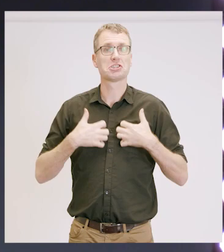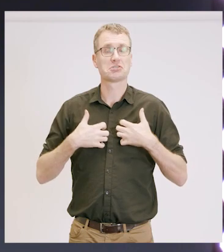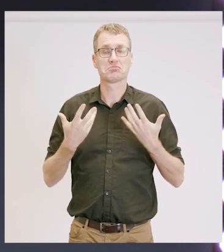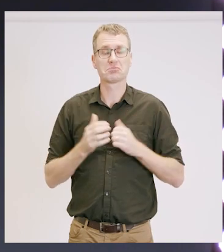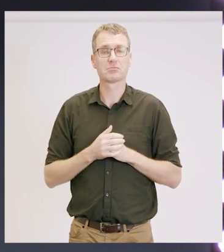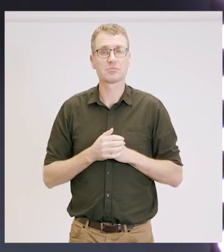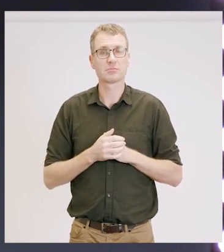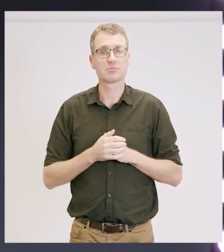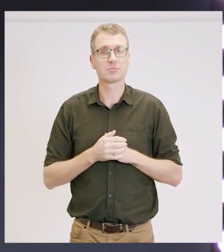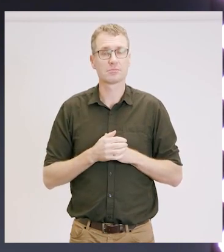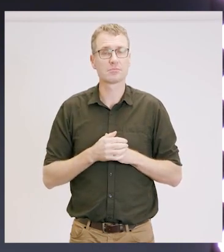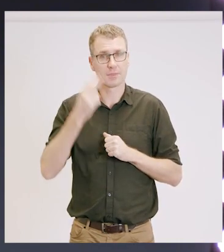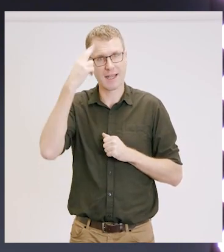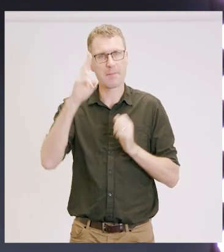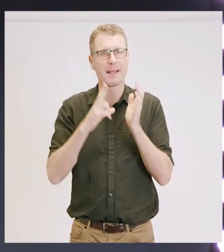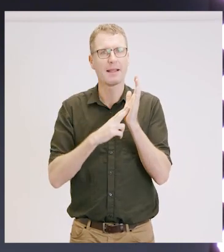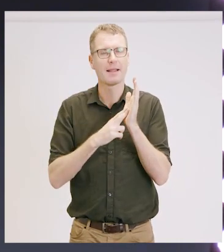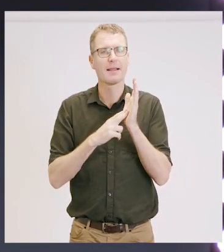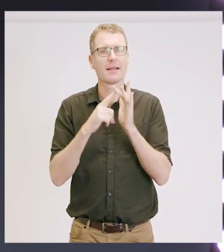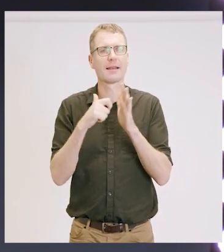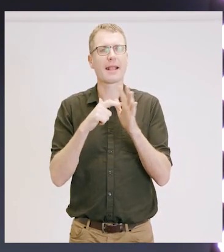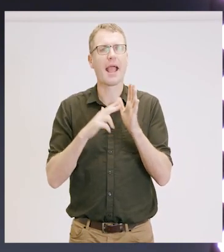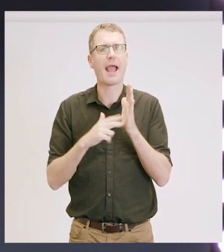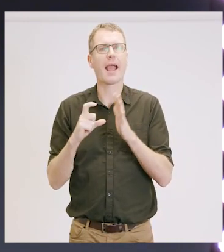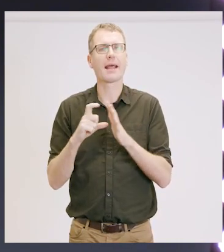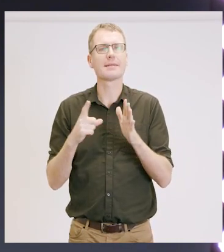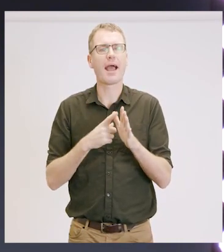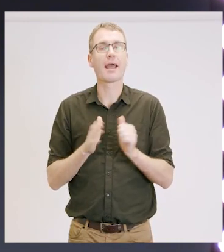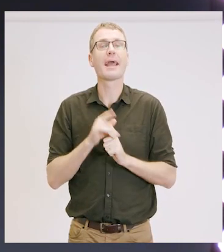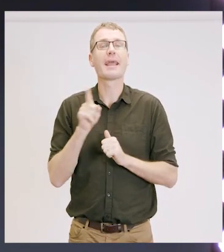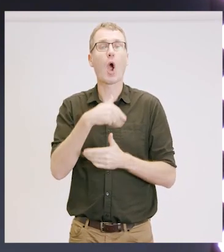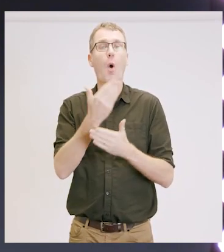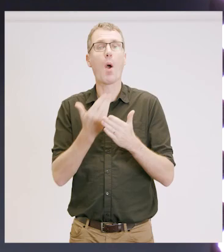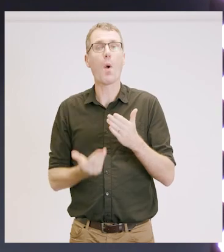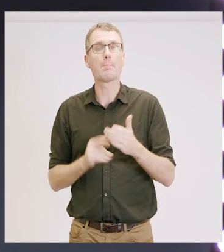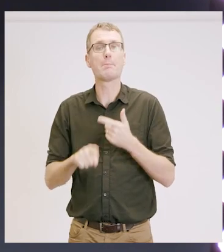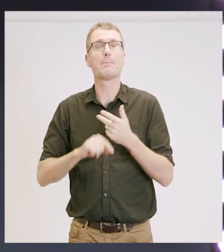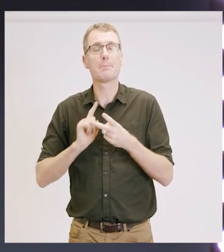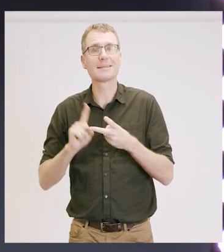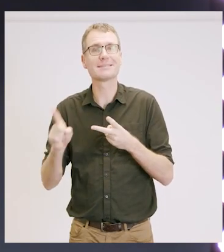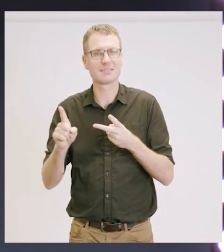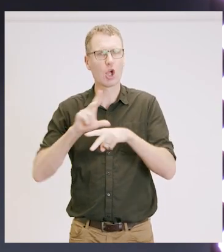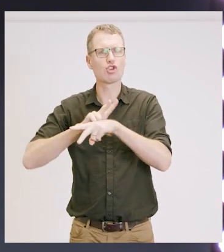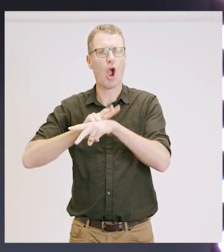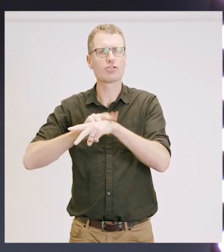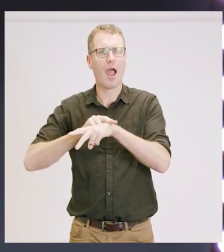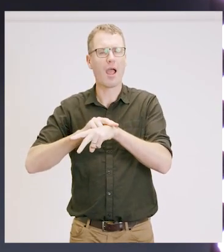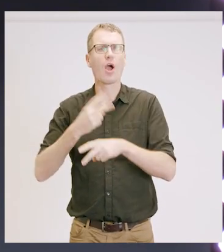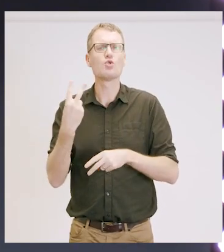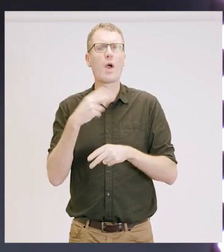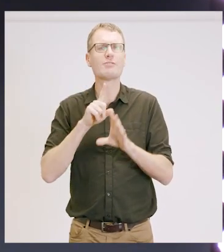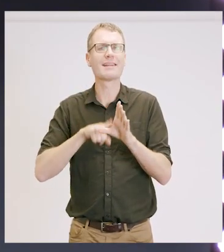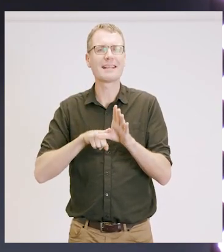you find when you're doing research. His name was Nicander, and he was a poet physician around 200 years